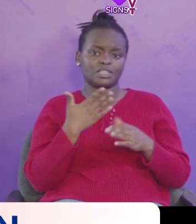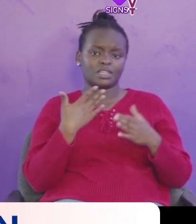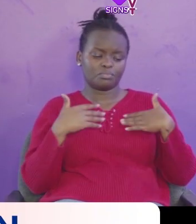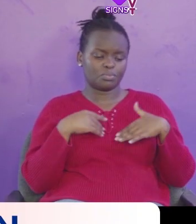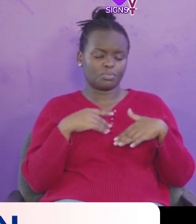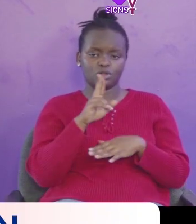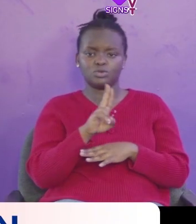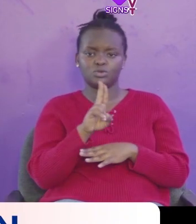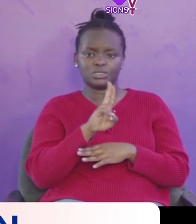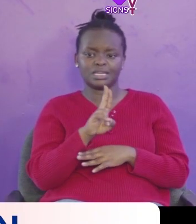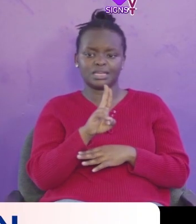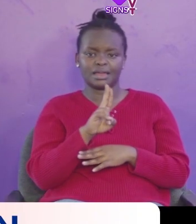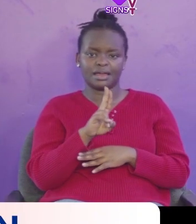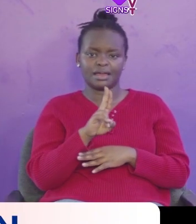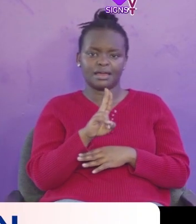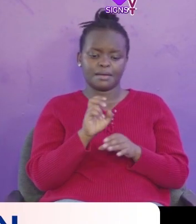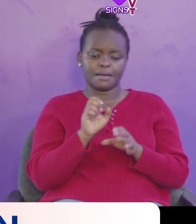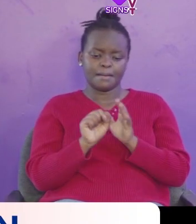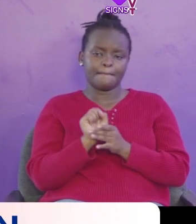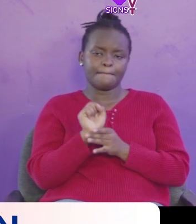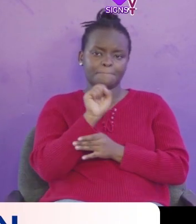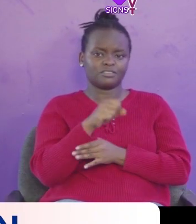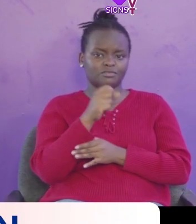in this country to smear the floor.